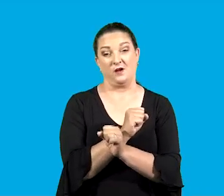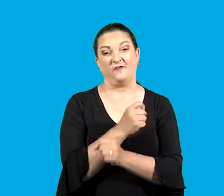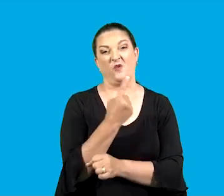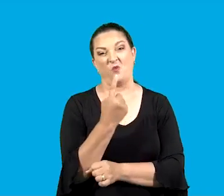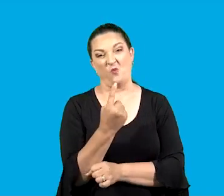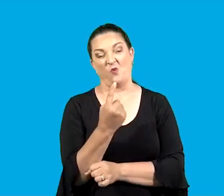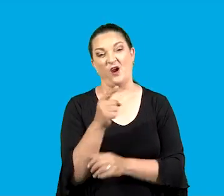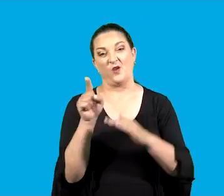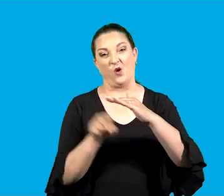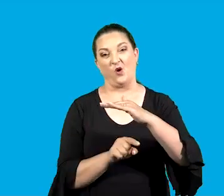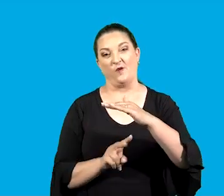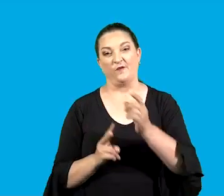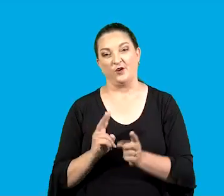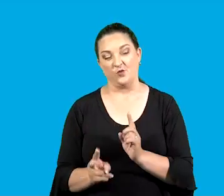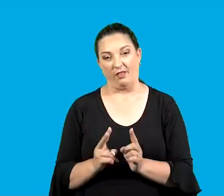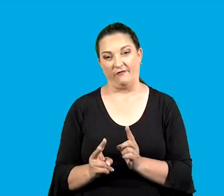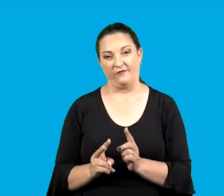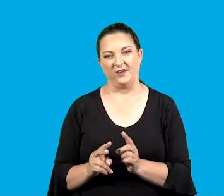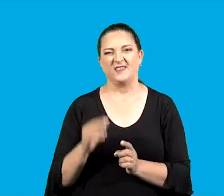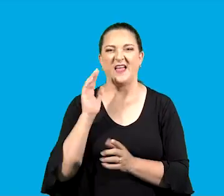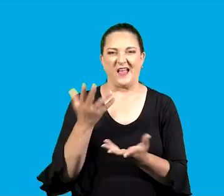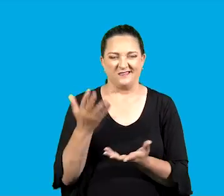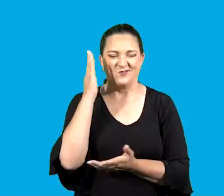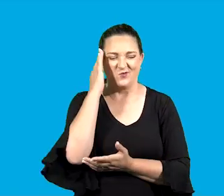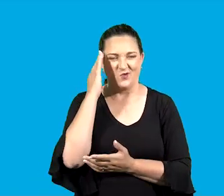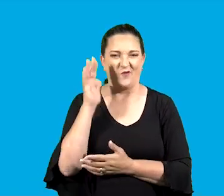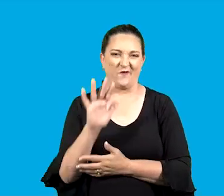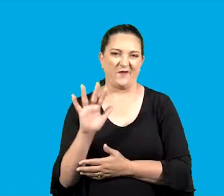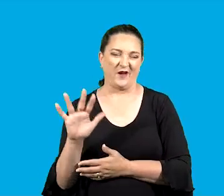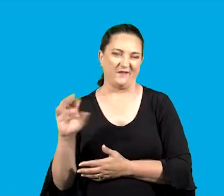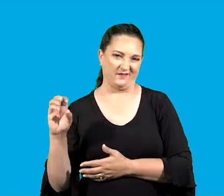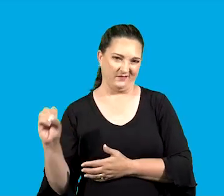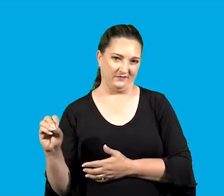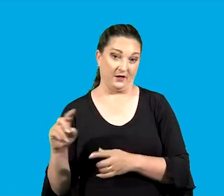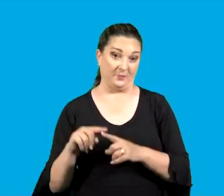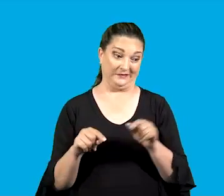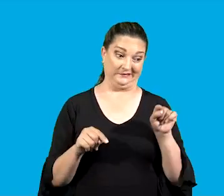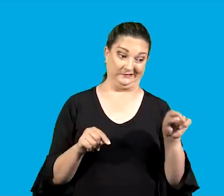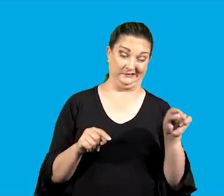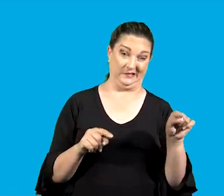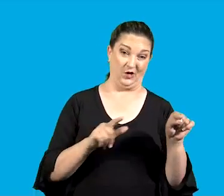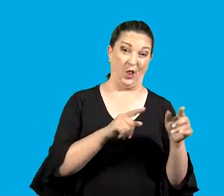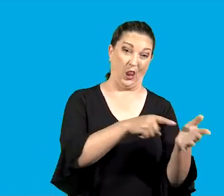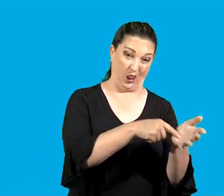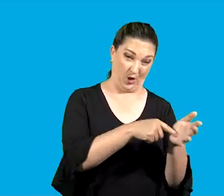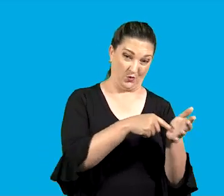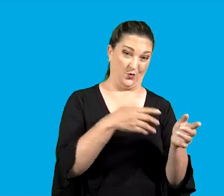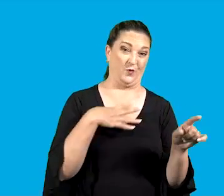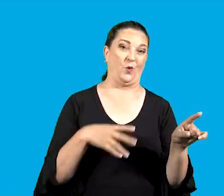is how we get the 5,500. Now we want to get this loan here. To get that loan